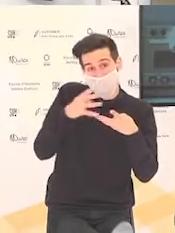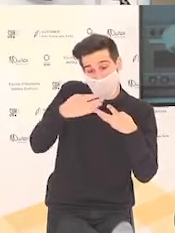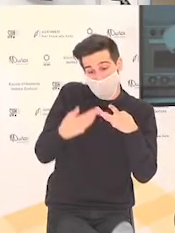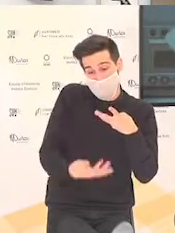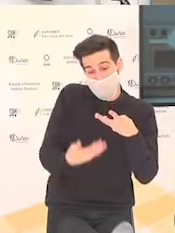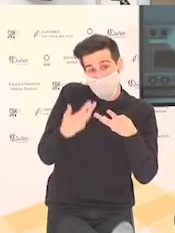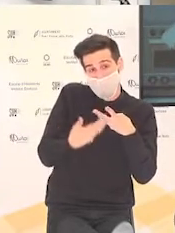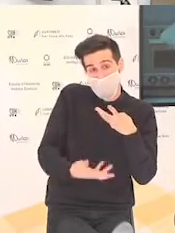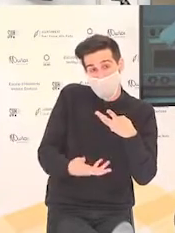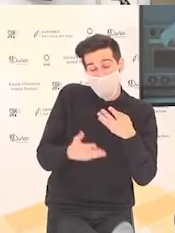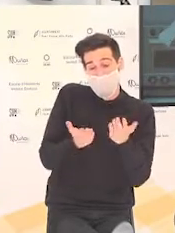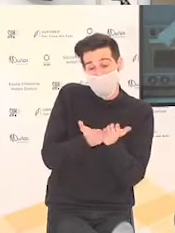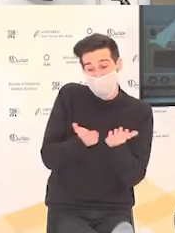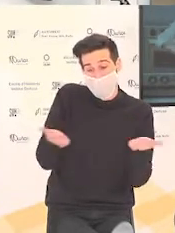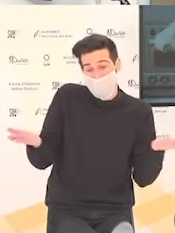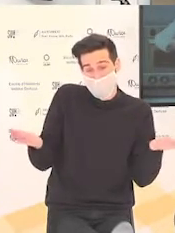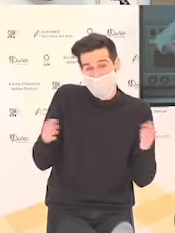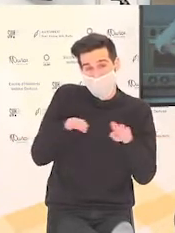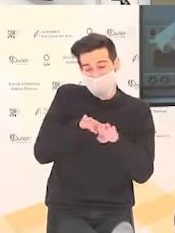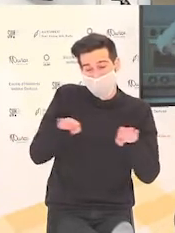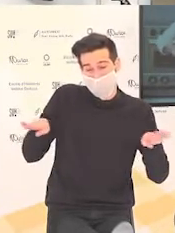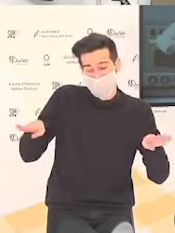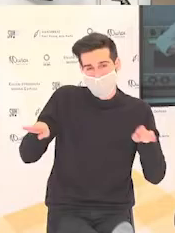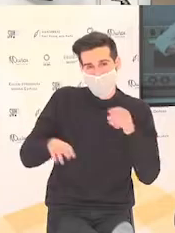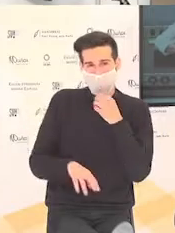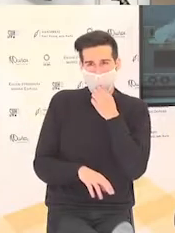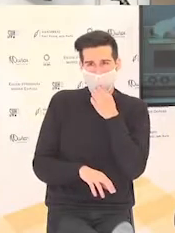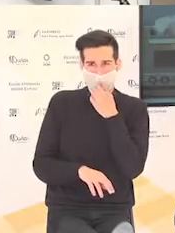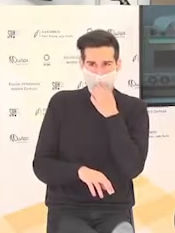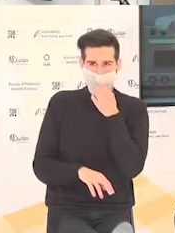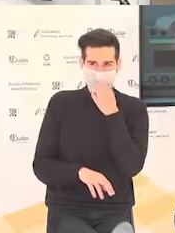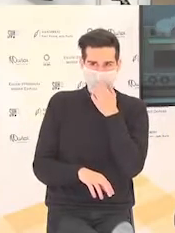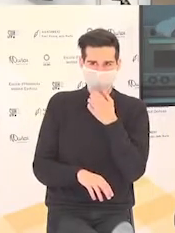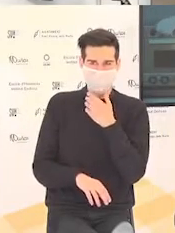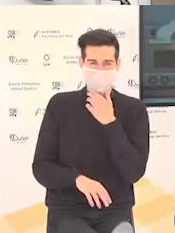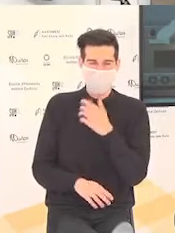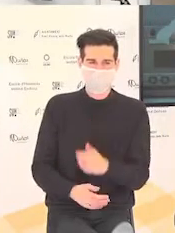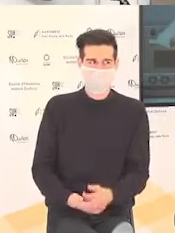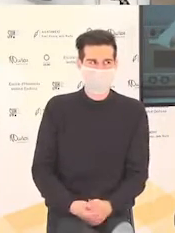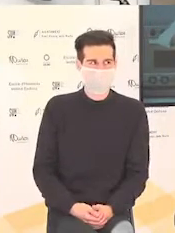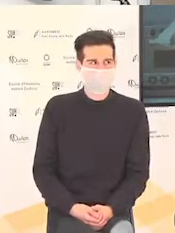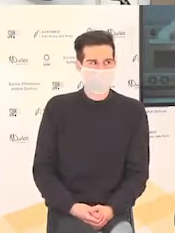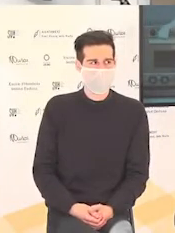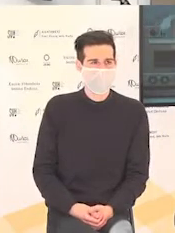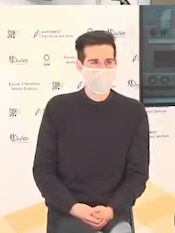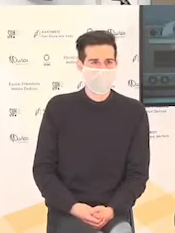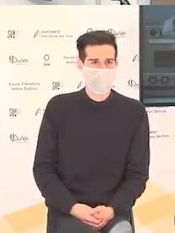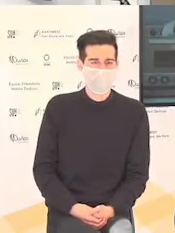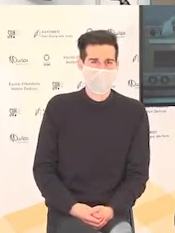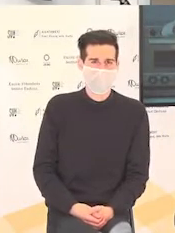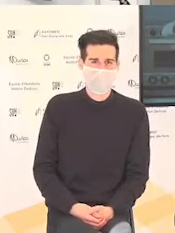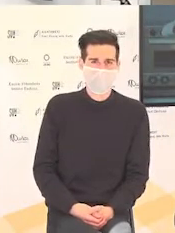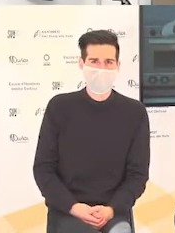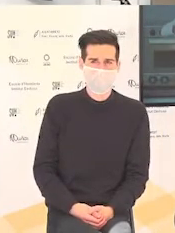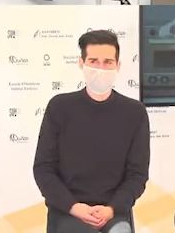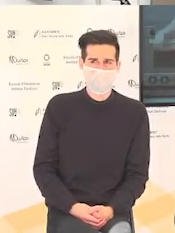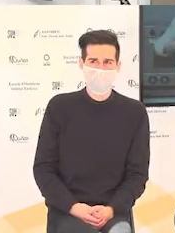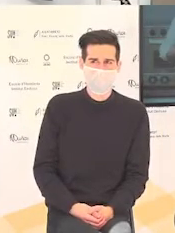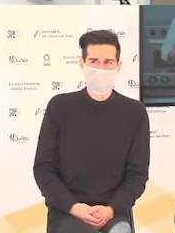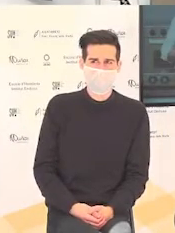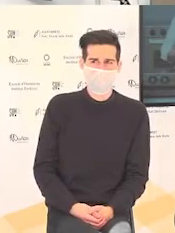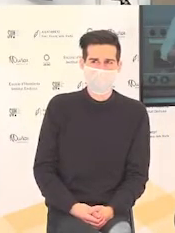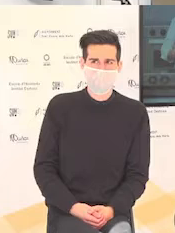And I scrape off the top of the meringue and then I've turned it over so I've got a nice thing to sit onto.